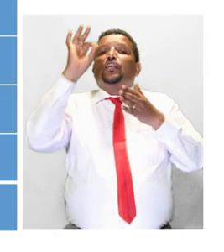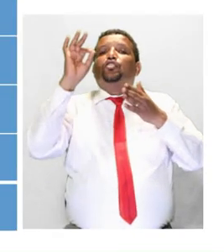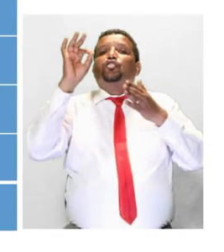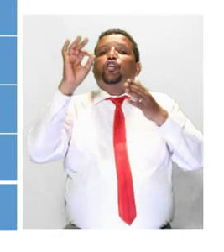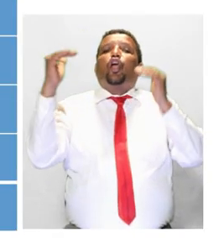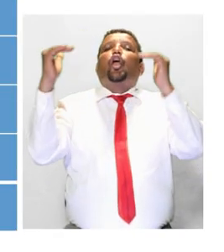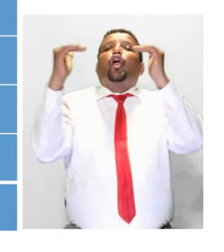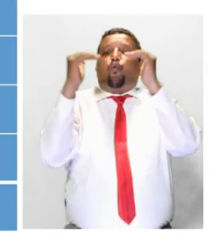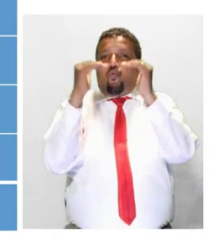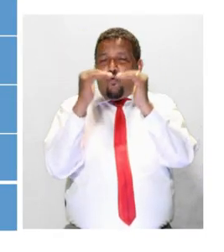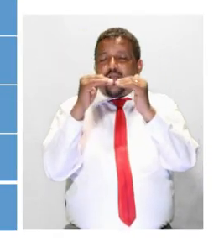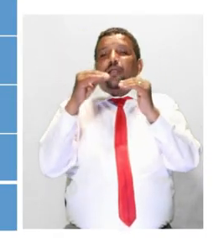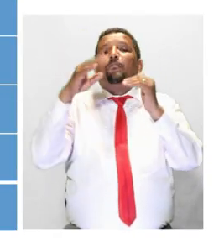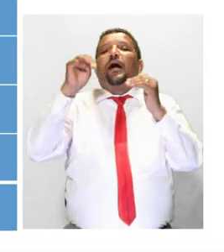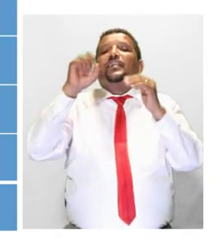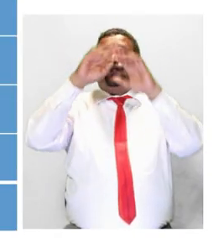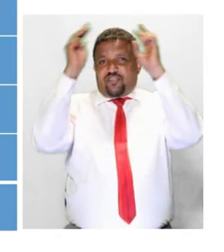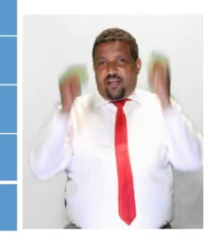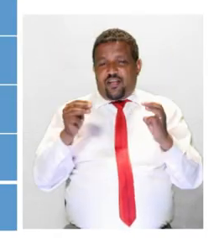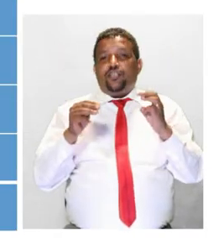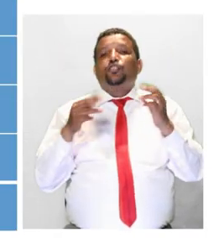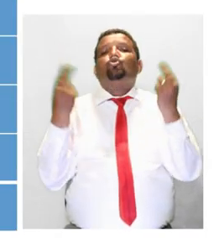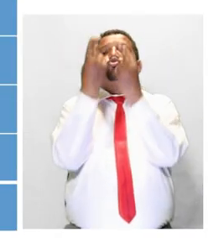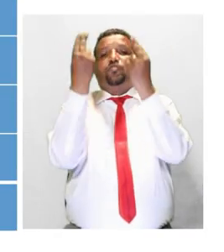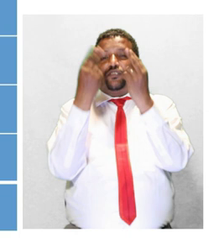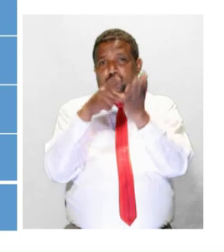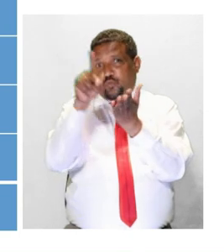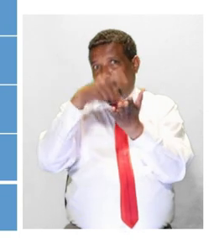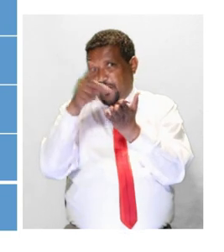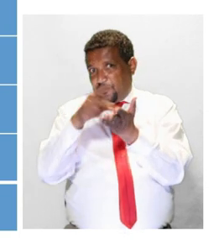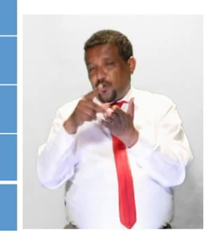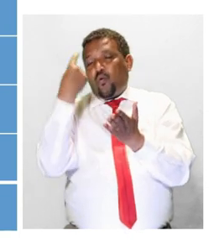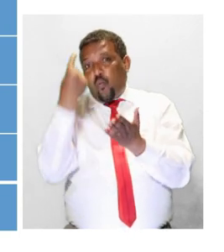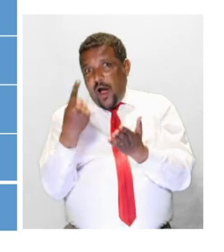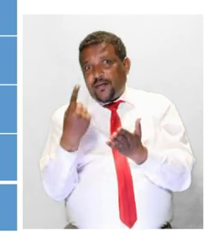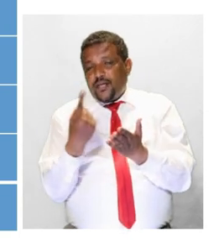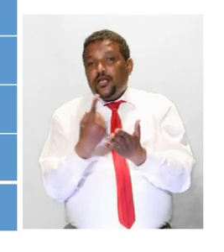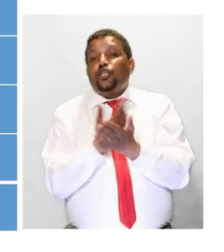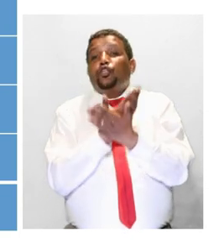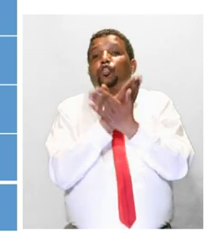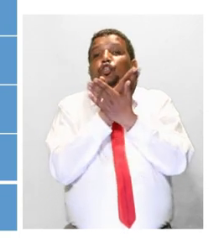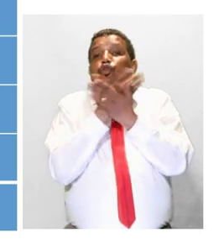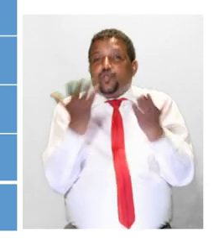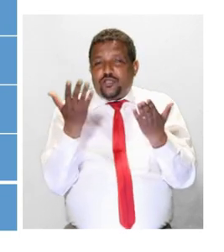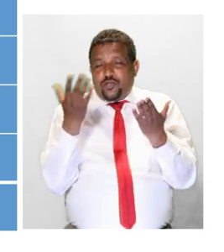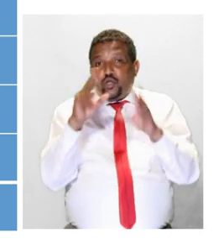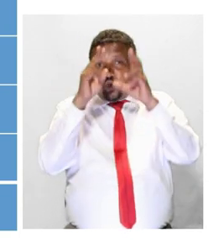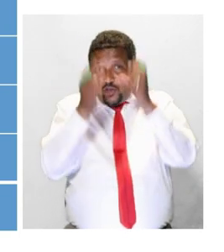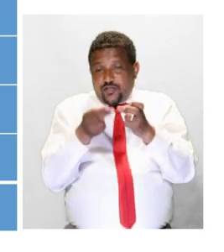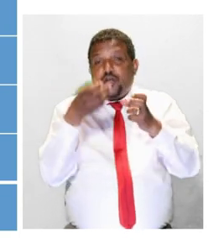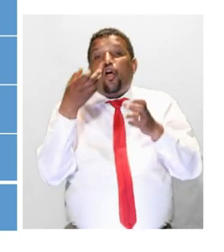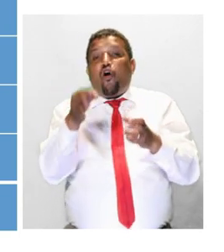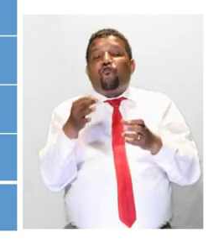of price. So at her second purchase, she has to buy one unit of X and